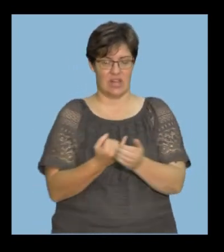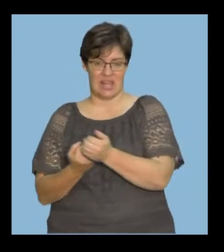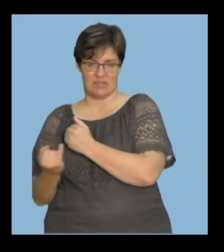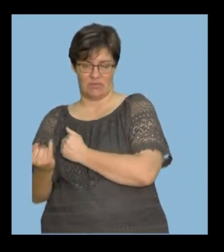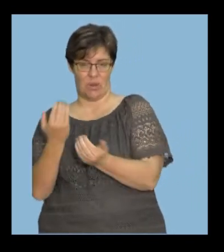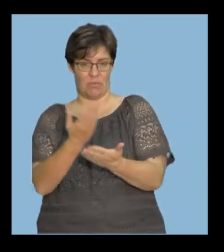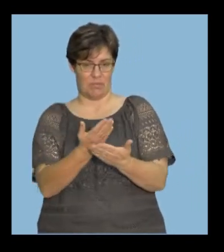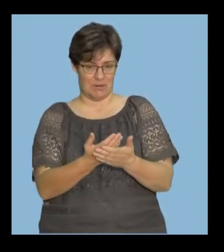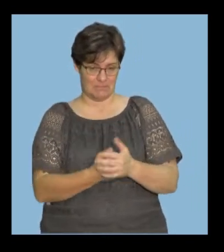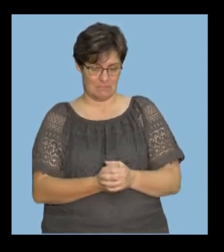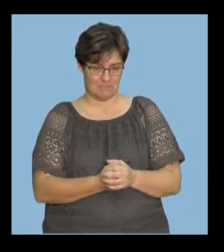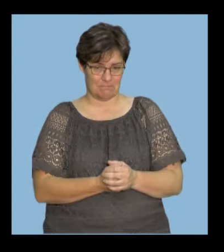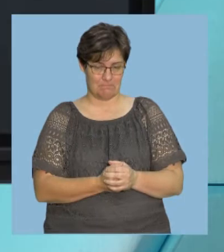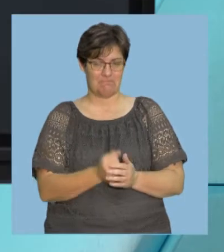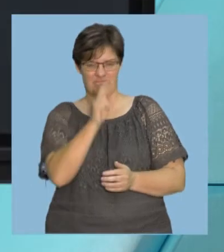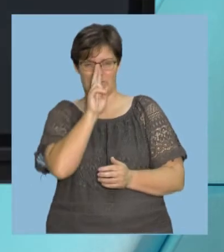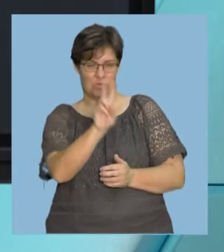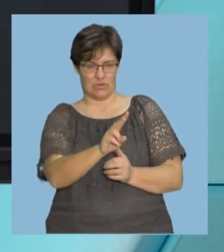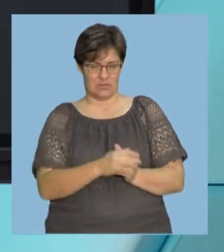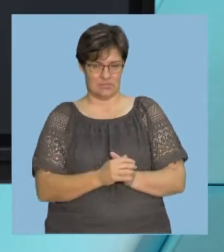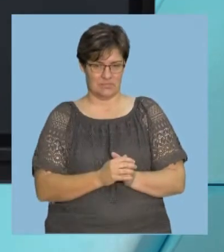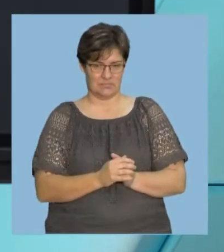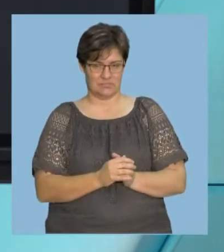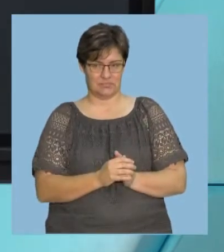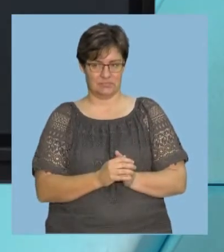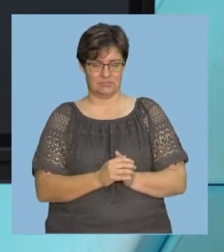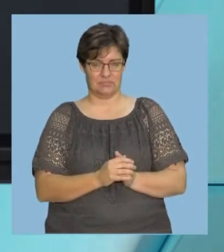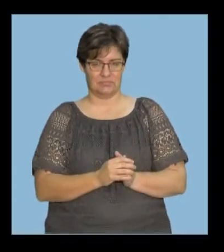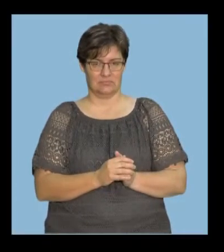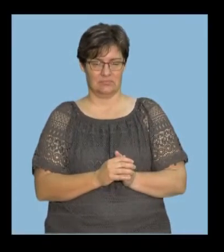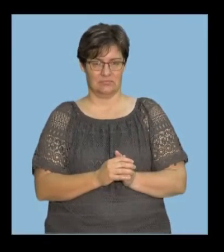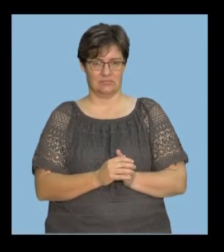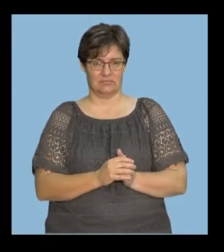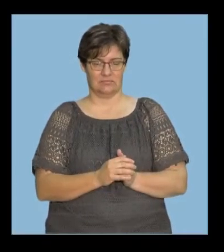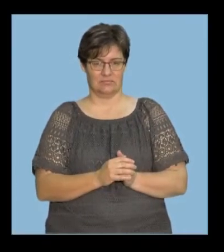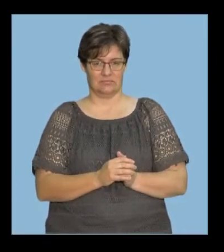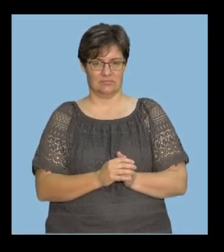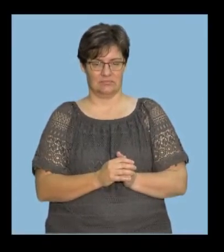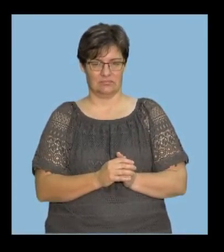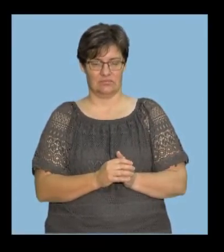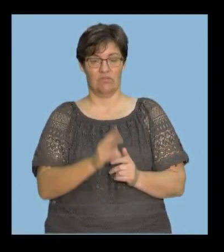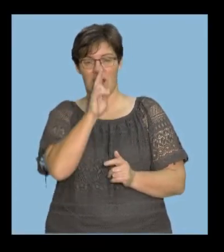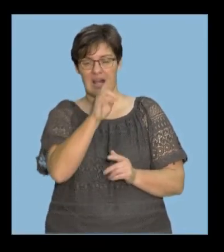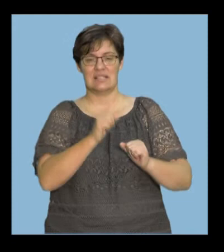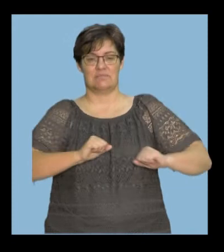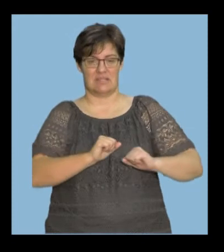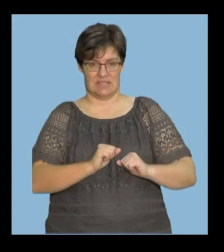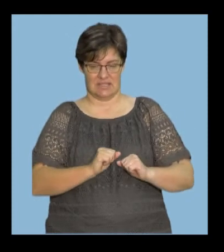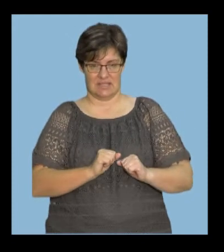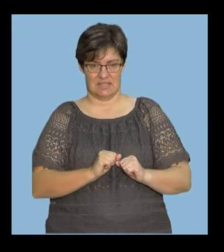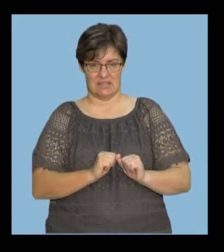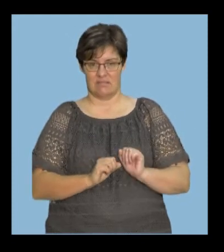individual sets? So let's have a look at it. If we look at the space,